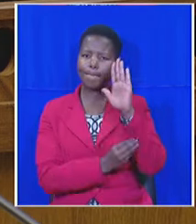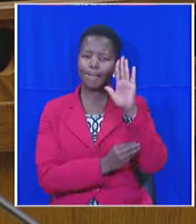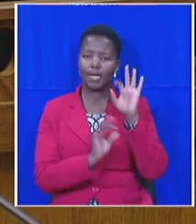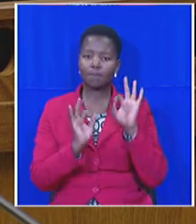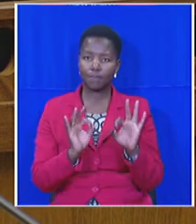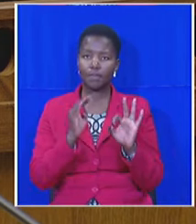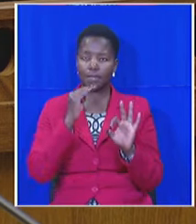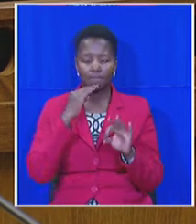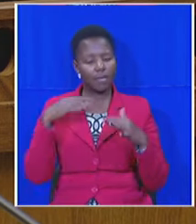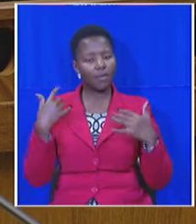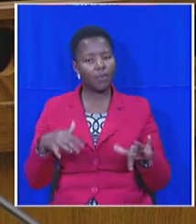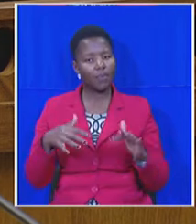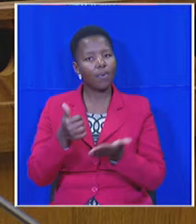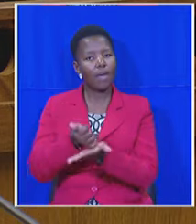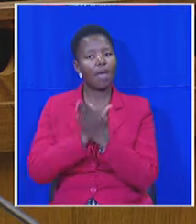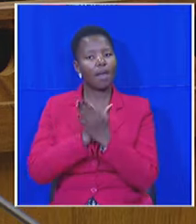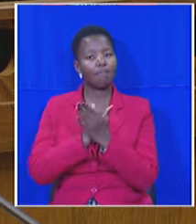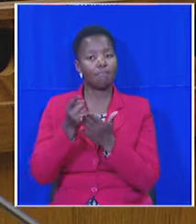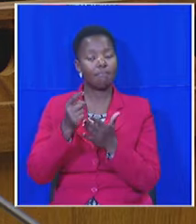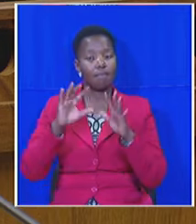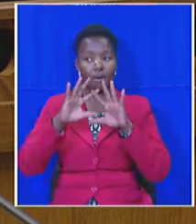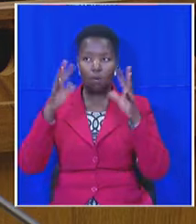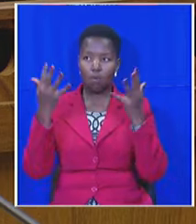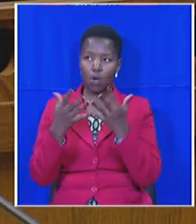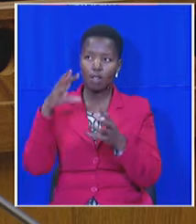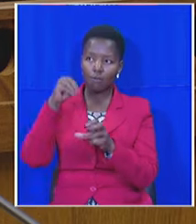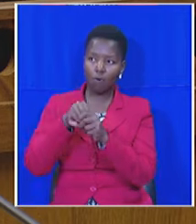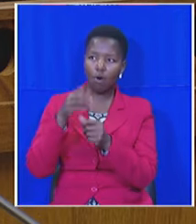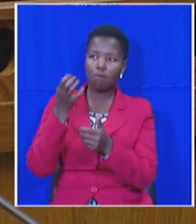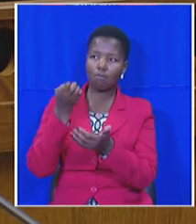in the arena of the economy, peace, and development.